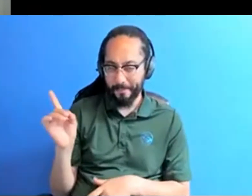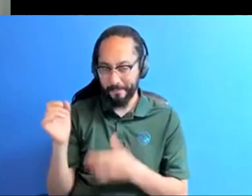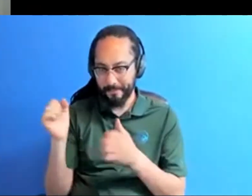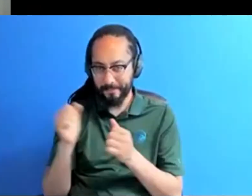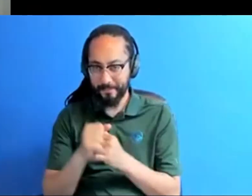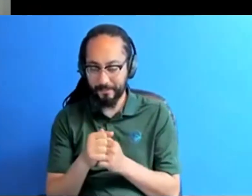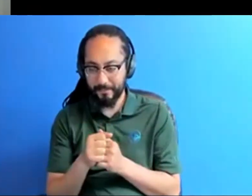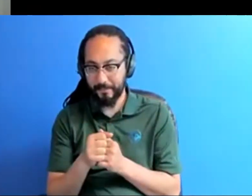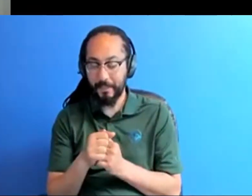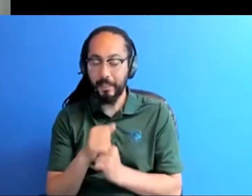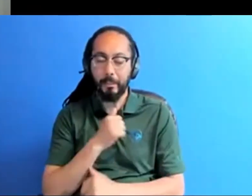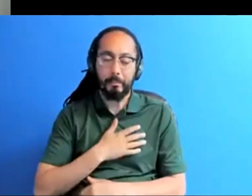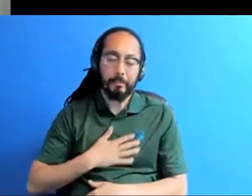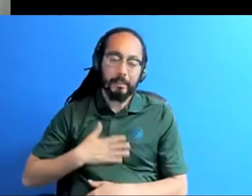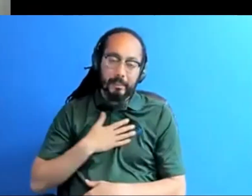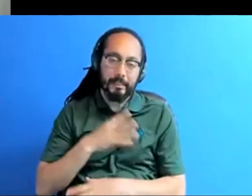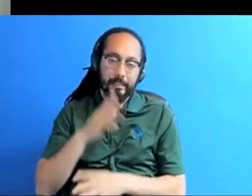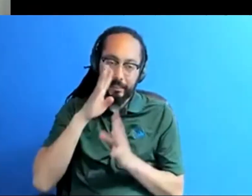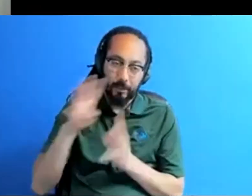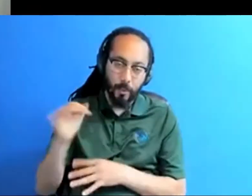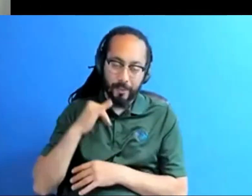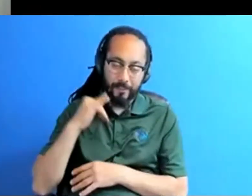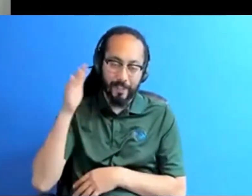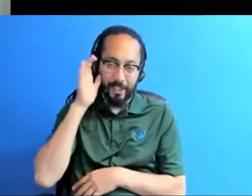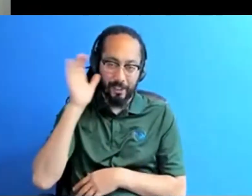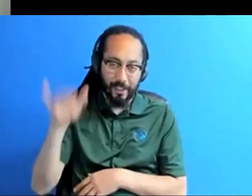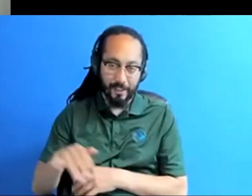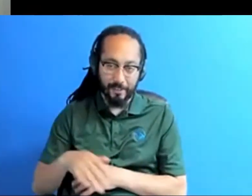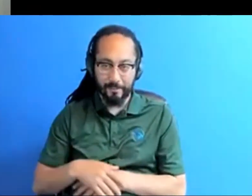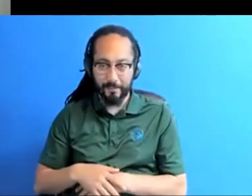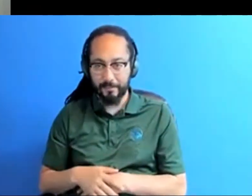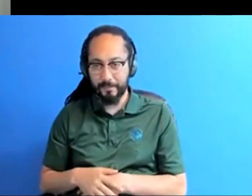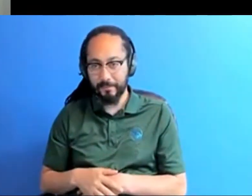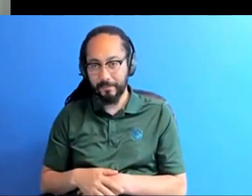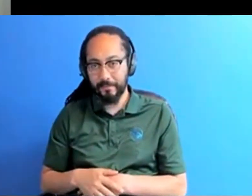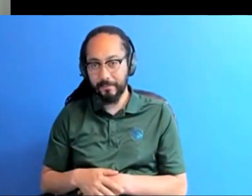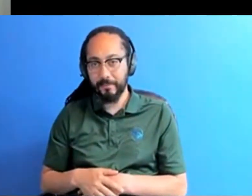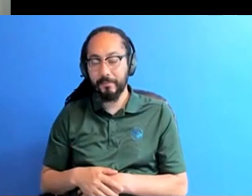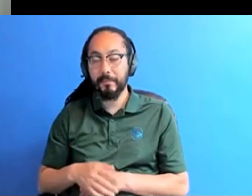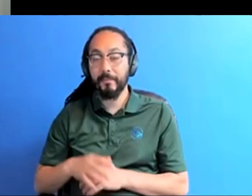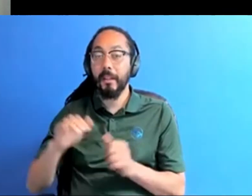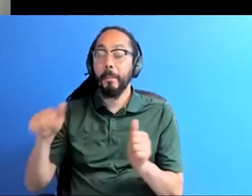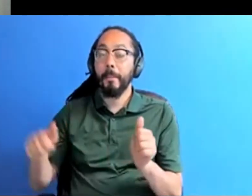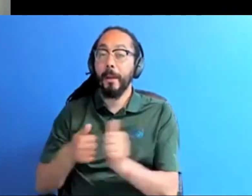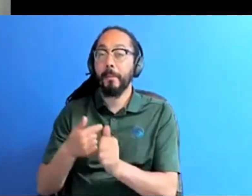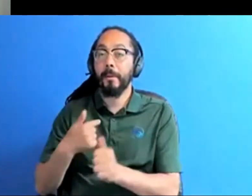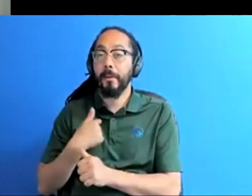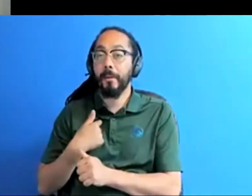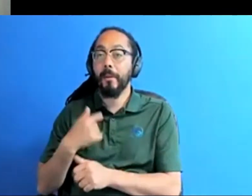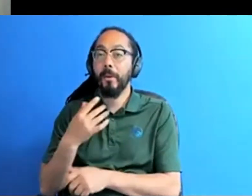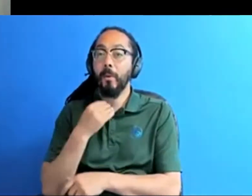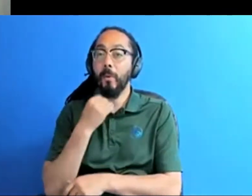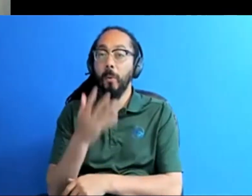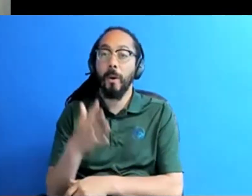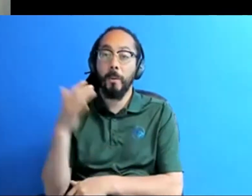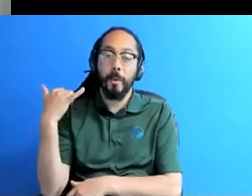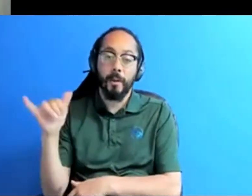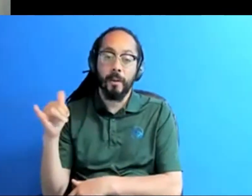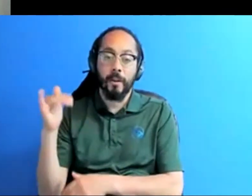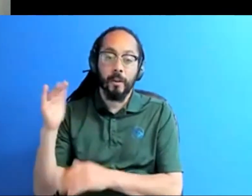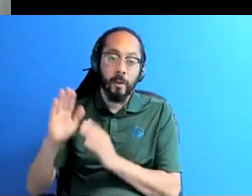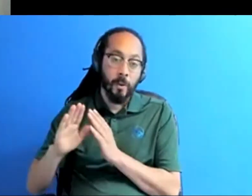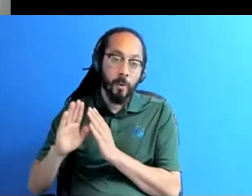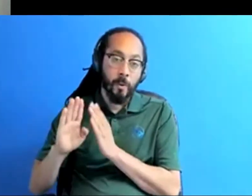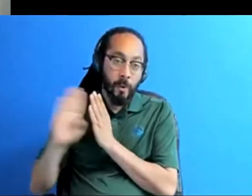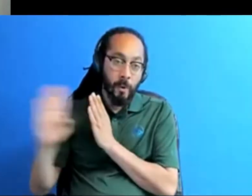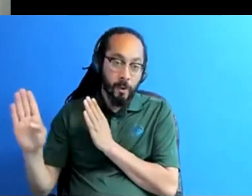So please ignore that if that happens. Behind me is a warm yellow wall